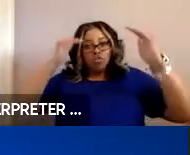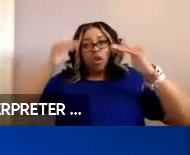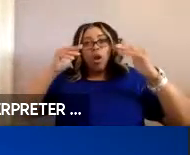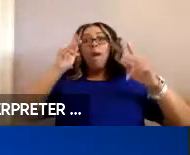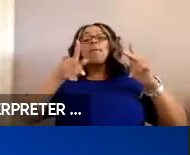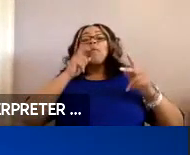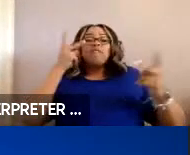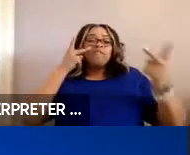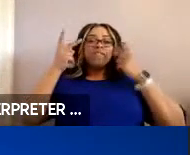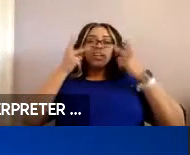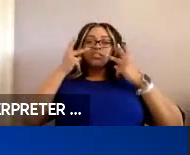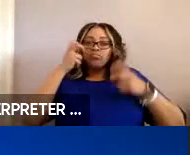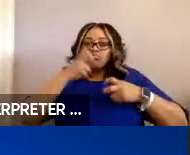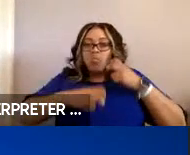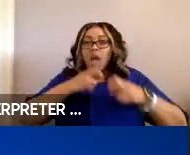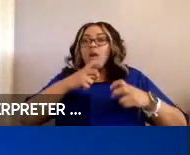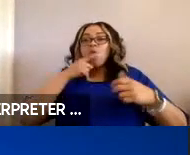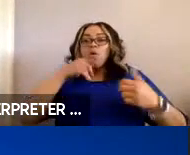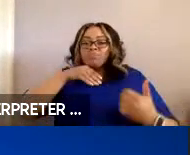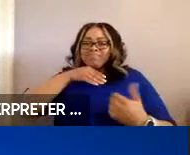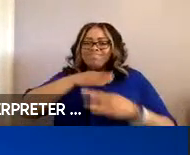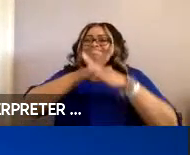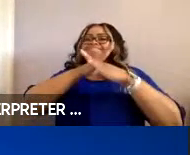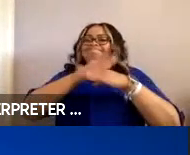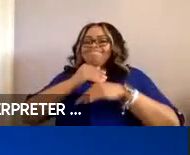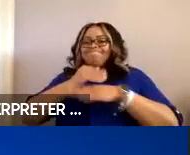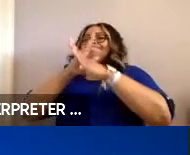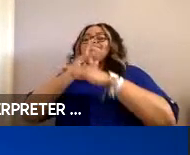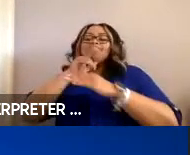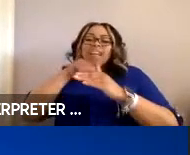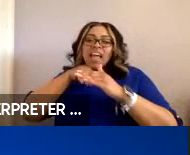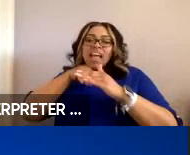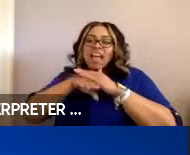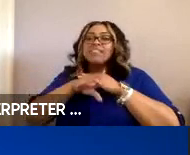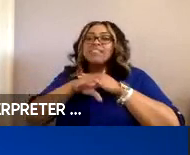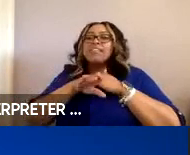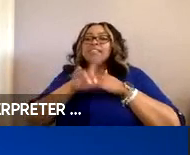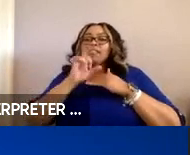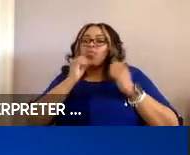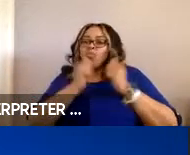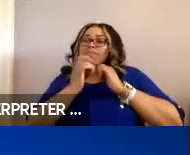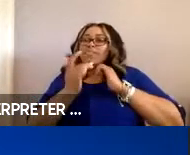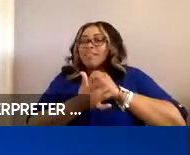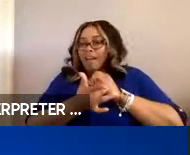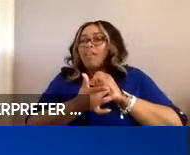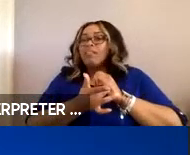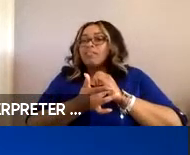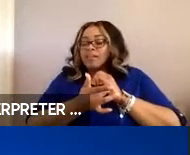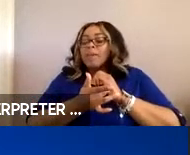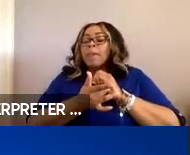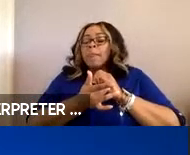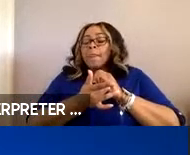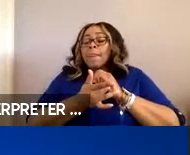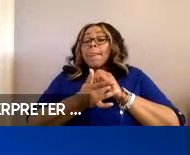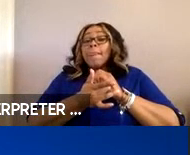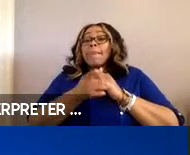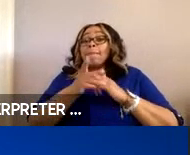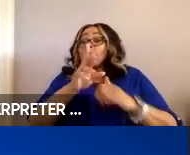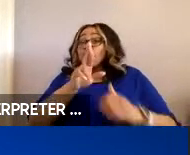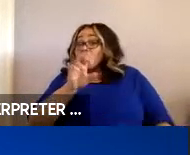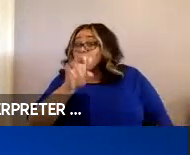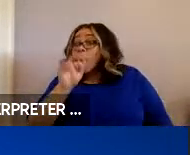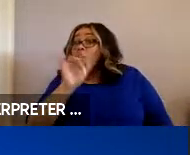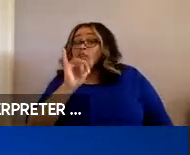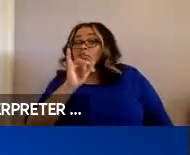vision impairments who face barriers to accessing and engaging with technology. She also studies